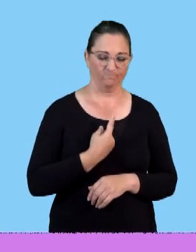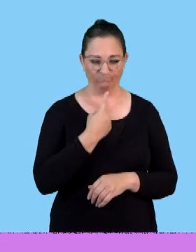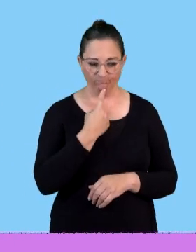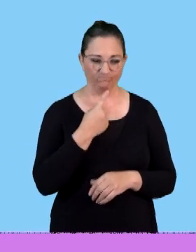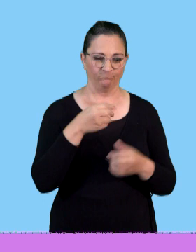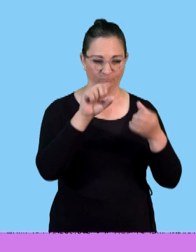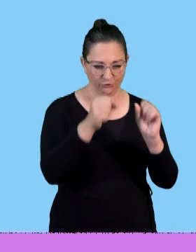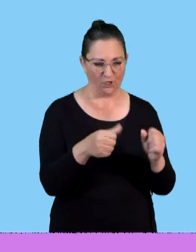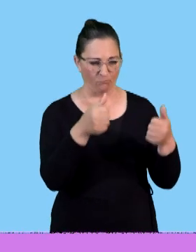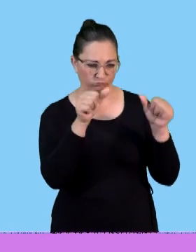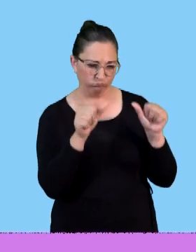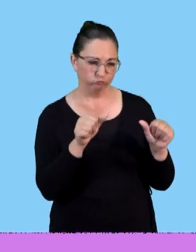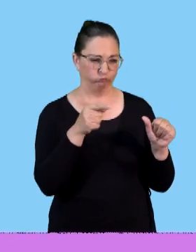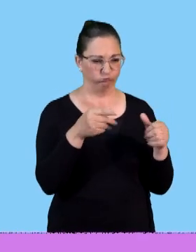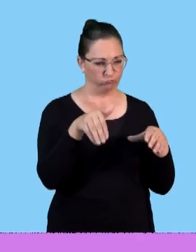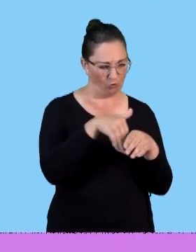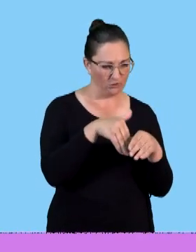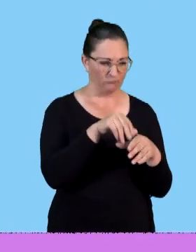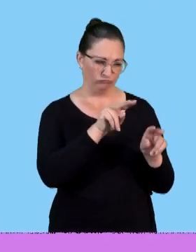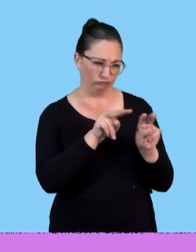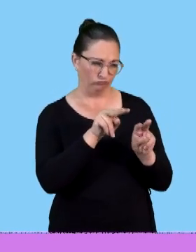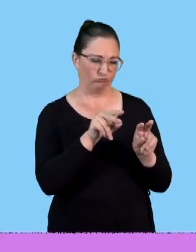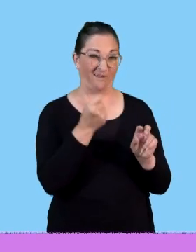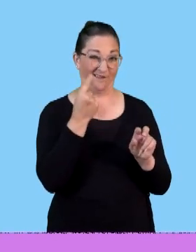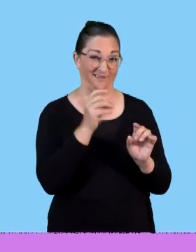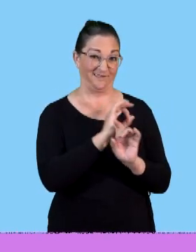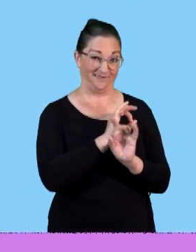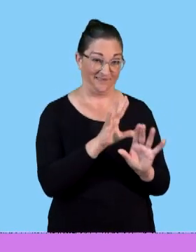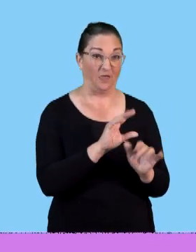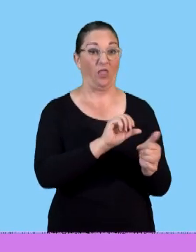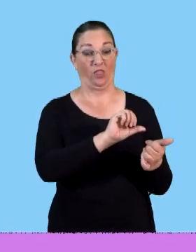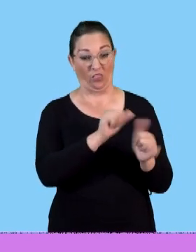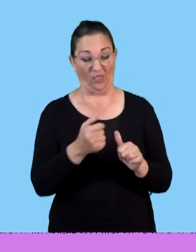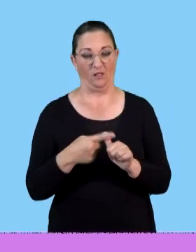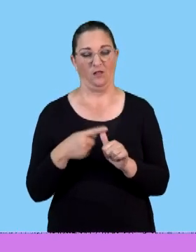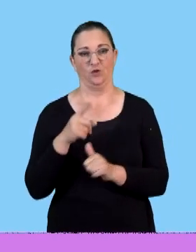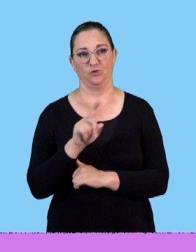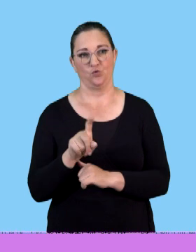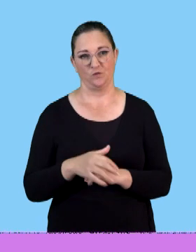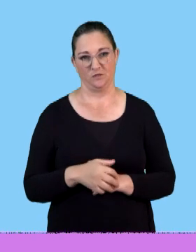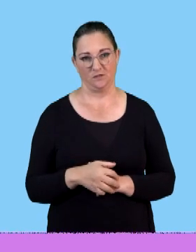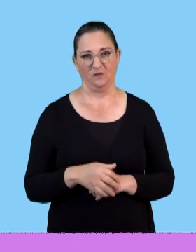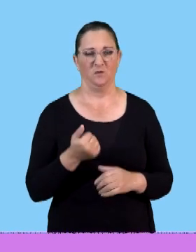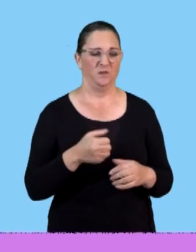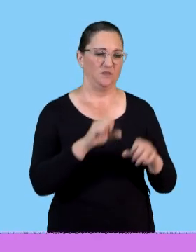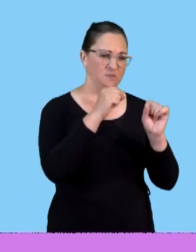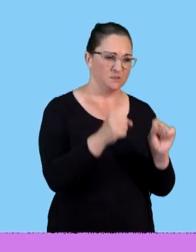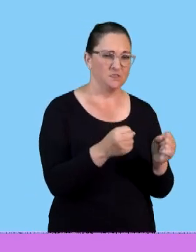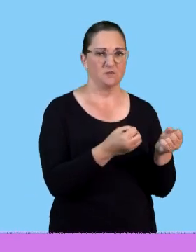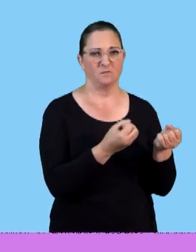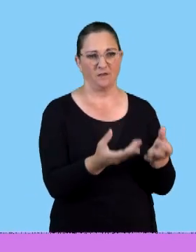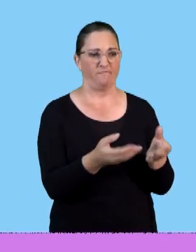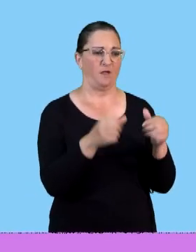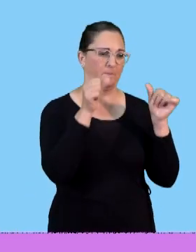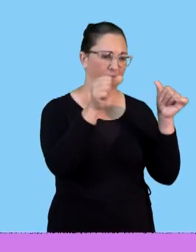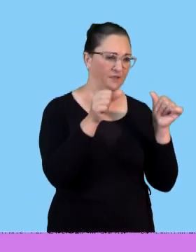shape or the picture and the context before you attempt the question. Guys, you've seen we gave you a shape, we